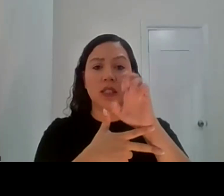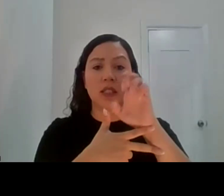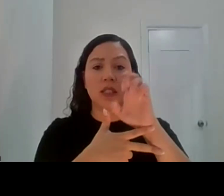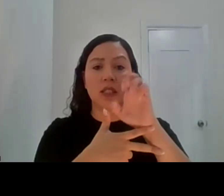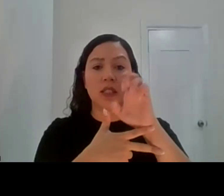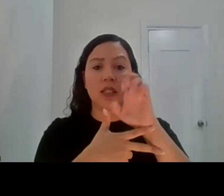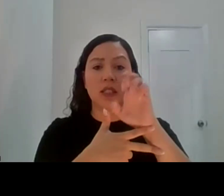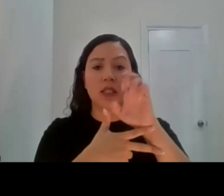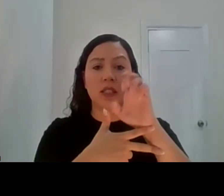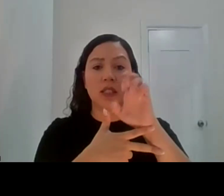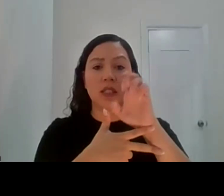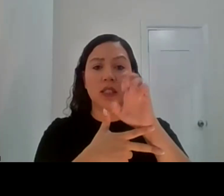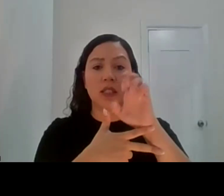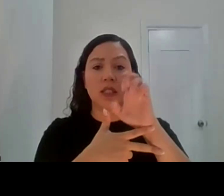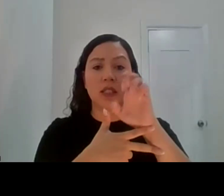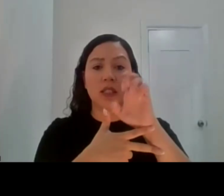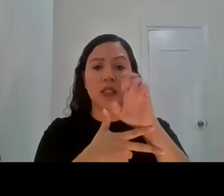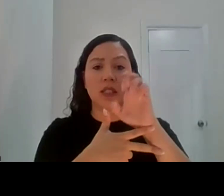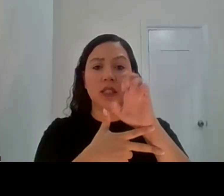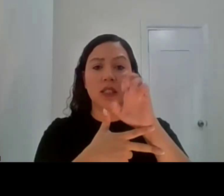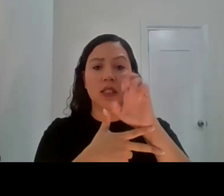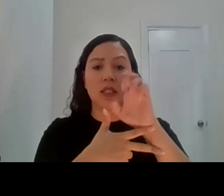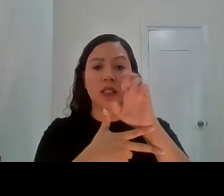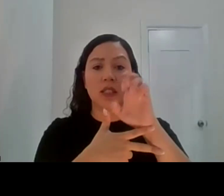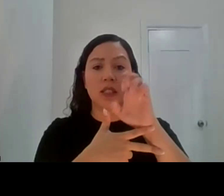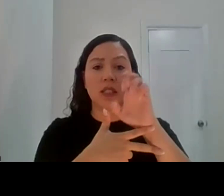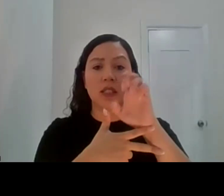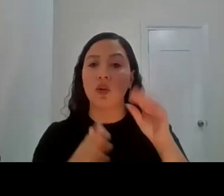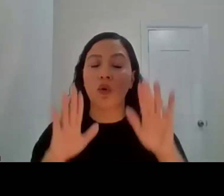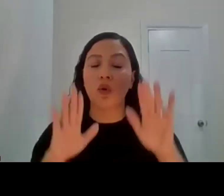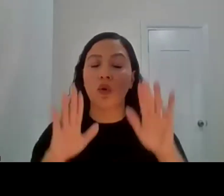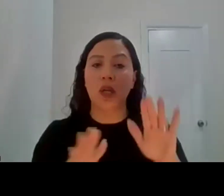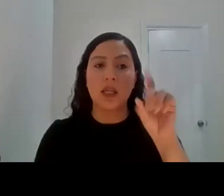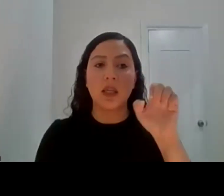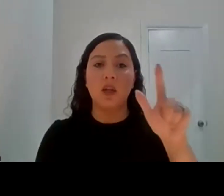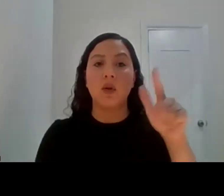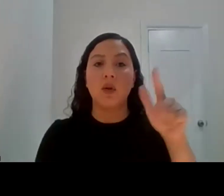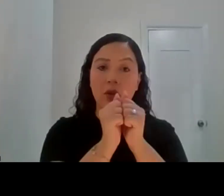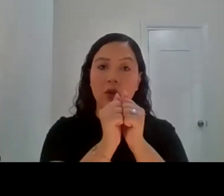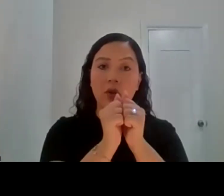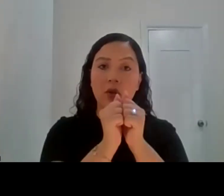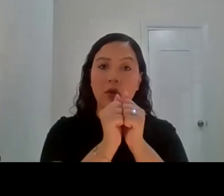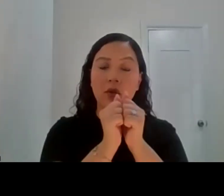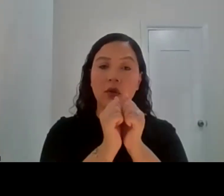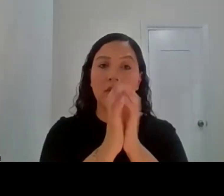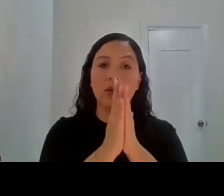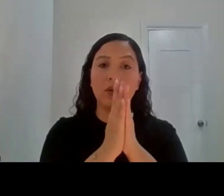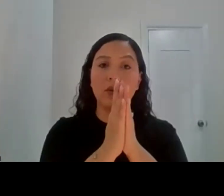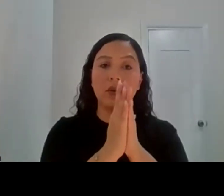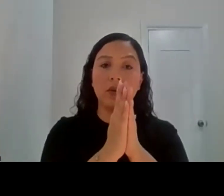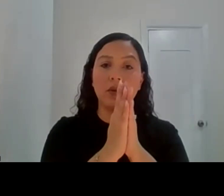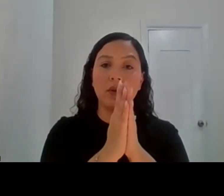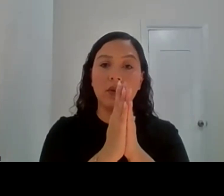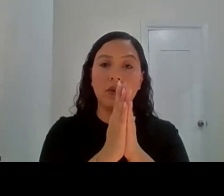to continuing that work together. By way of brief introduction, my perspective begins with lived